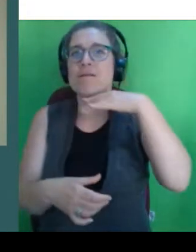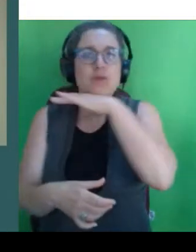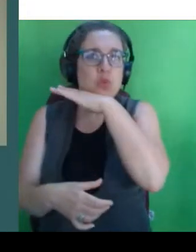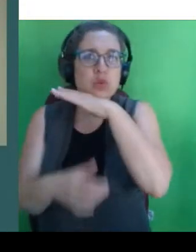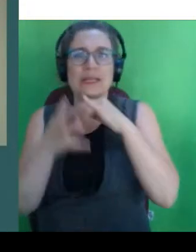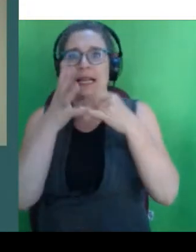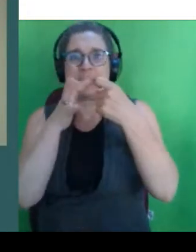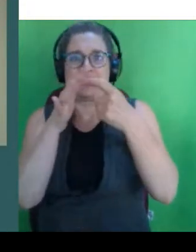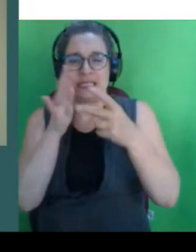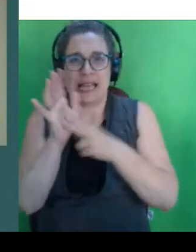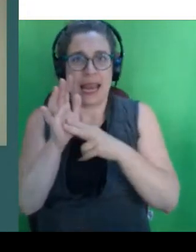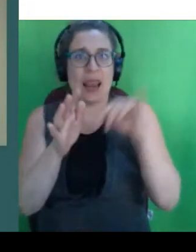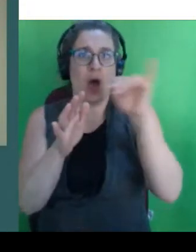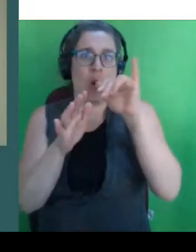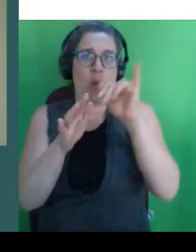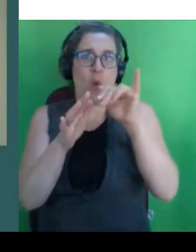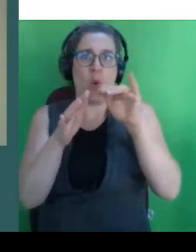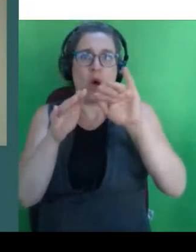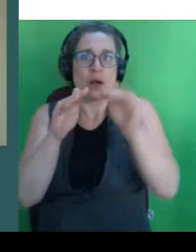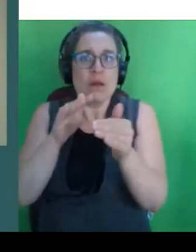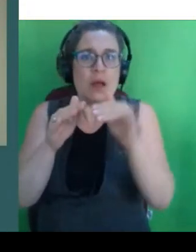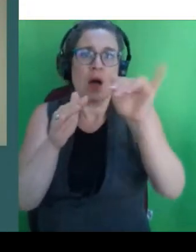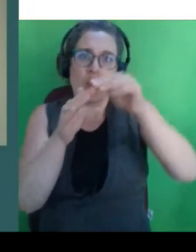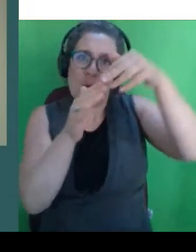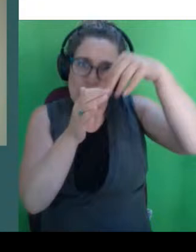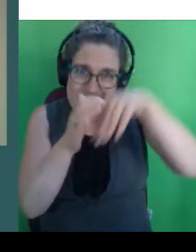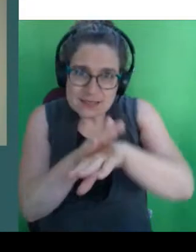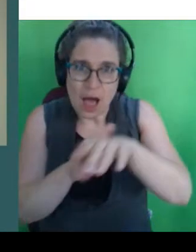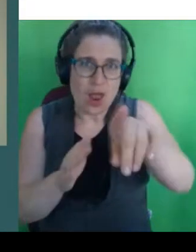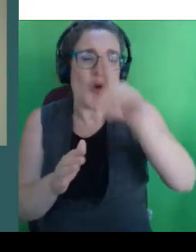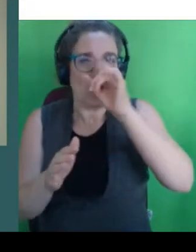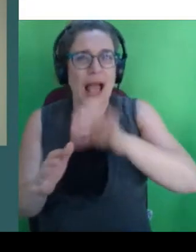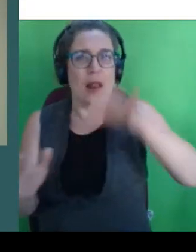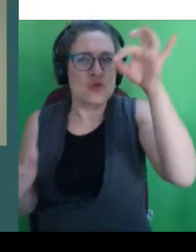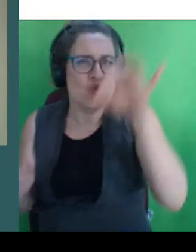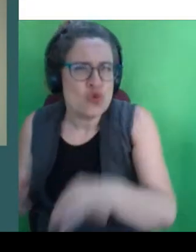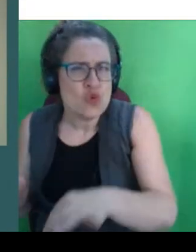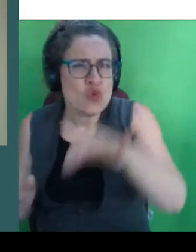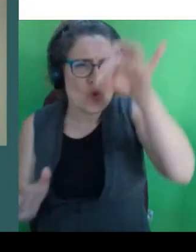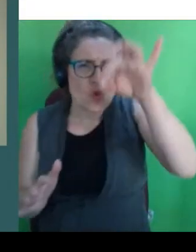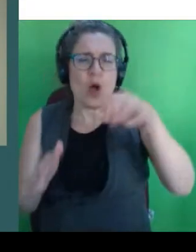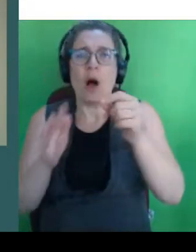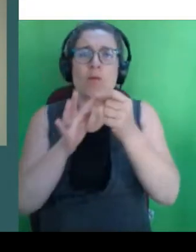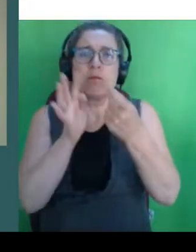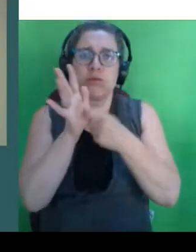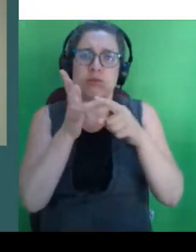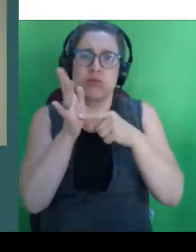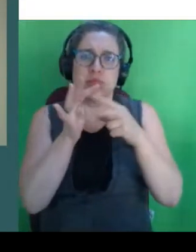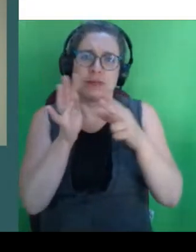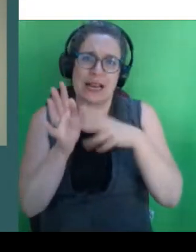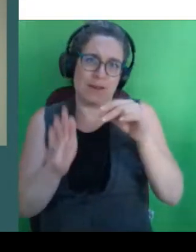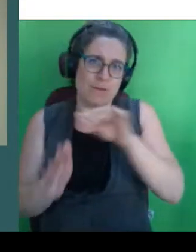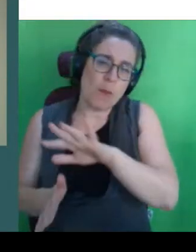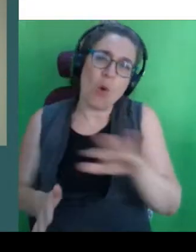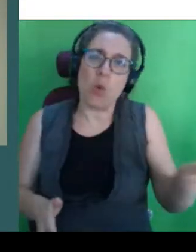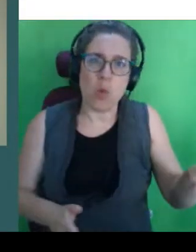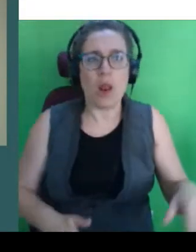and you've got the opportunity to kind of make sure you're getting protein from all the different parts. Thank